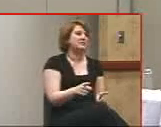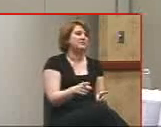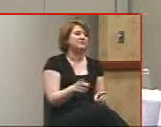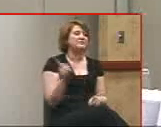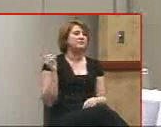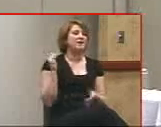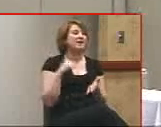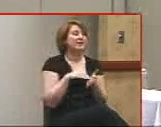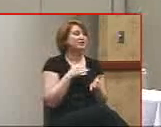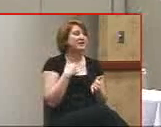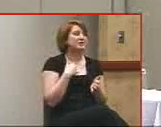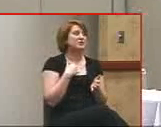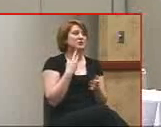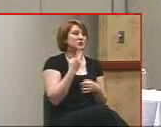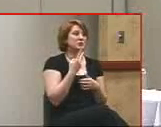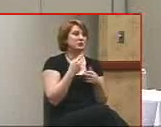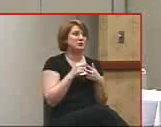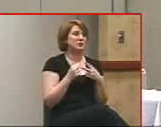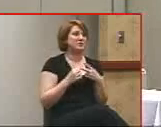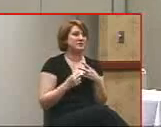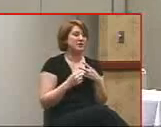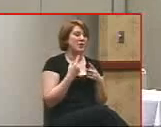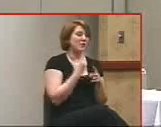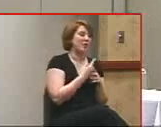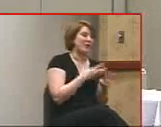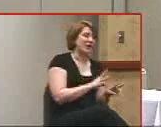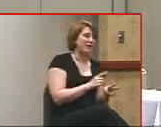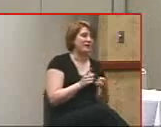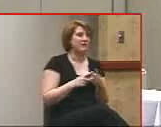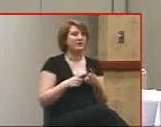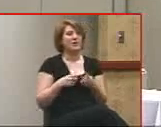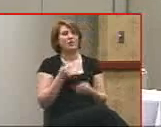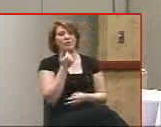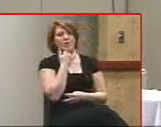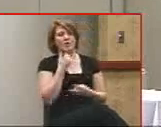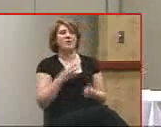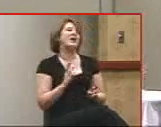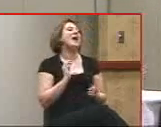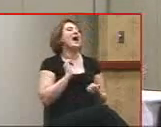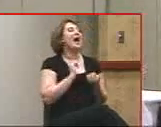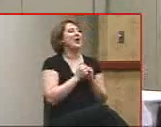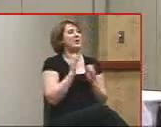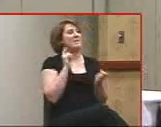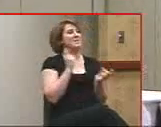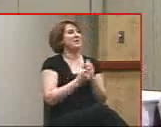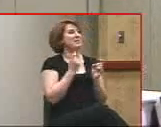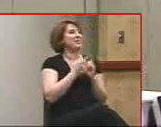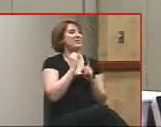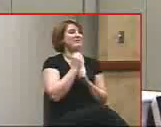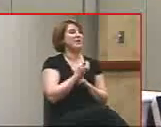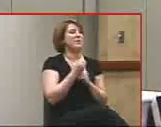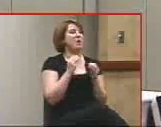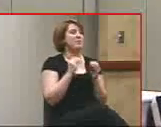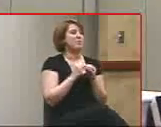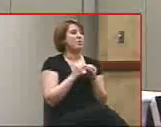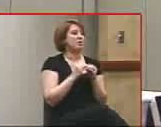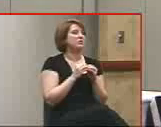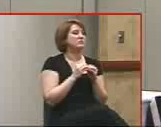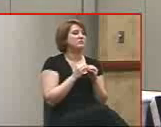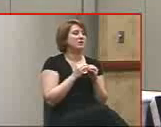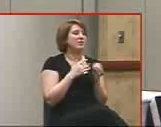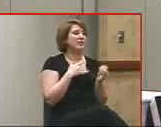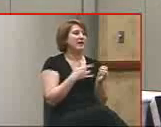two choices, the right way or the wrong way. What can we do to manipulate the environment so that it's more likely she'll do the right way?